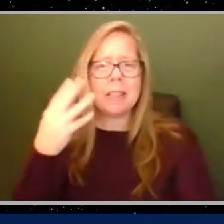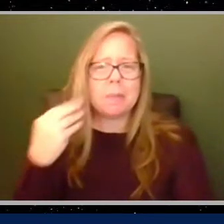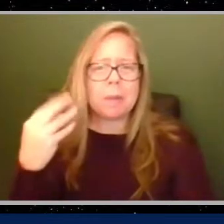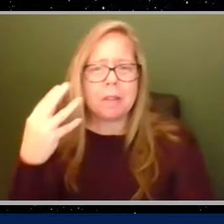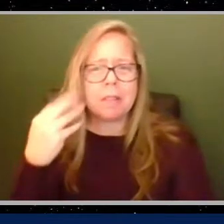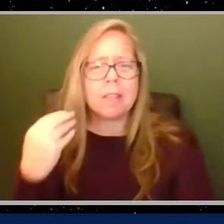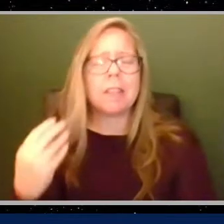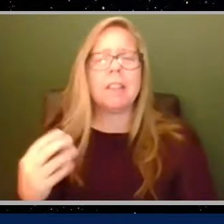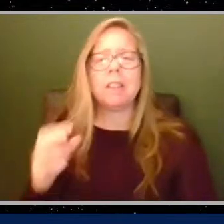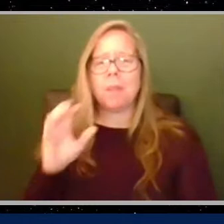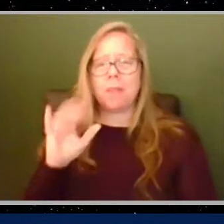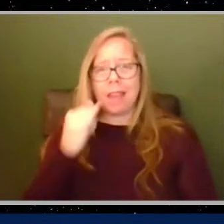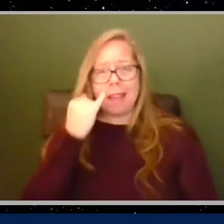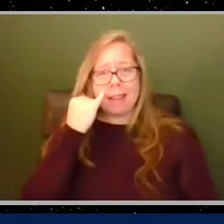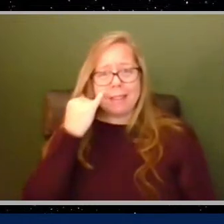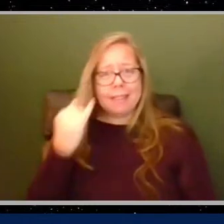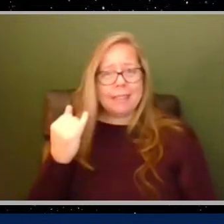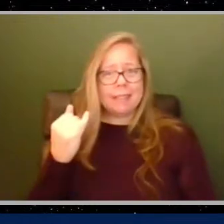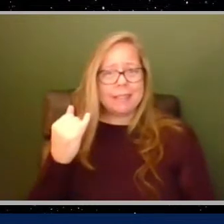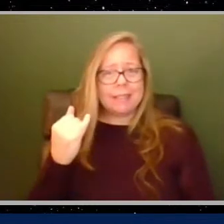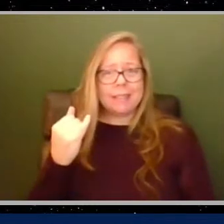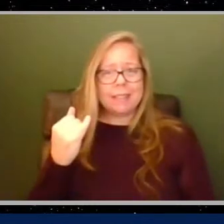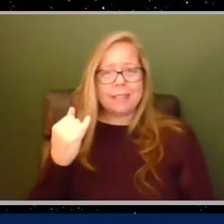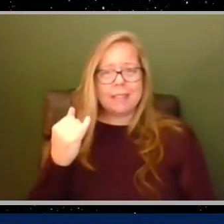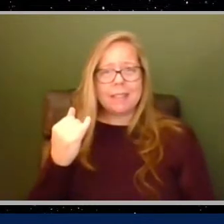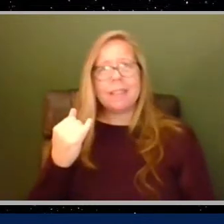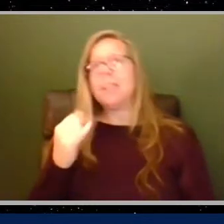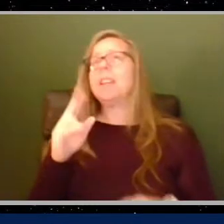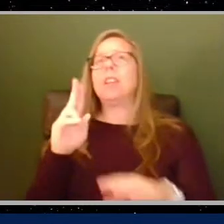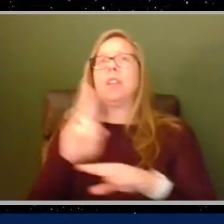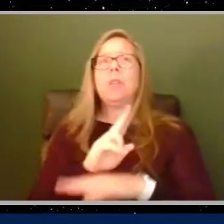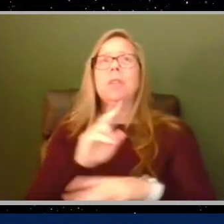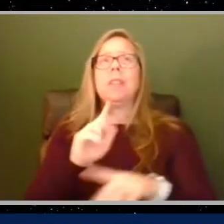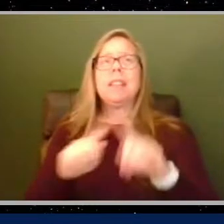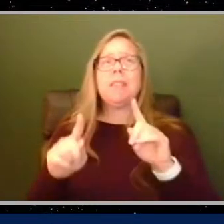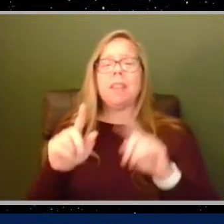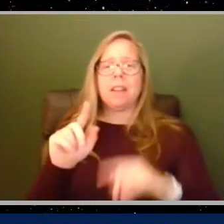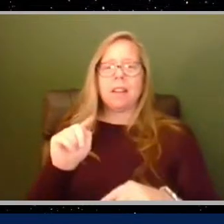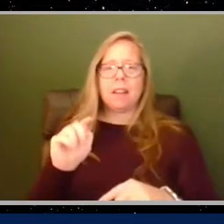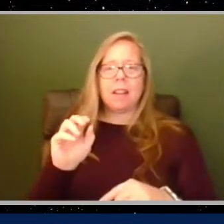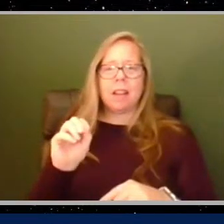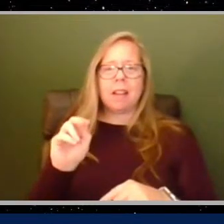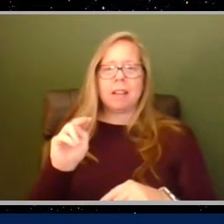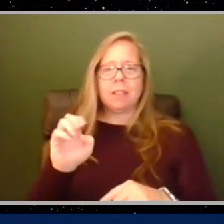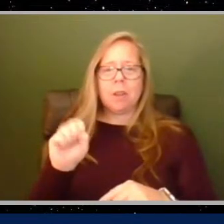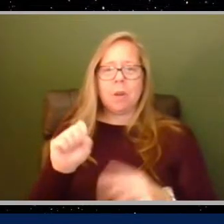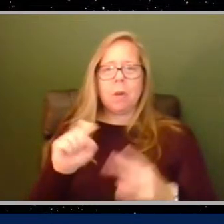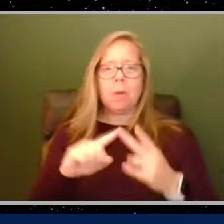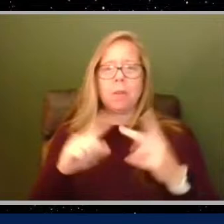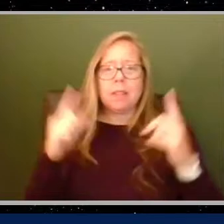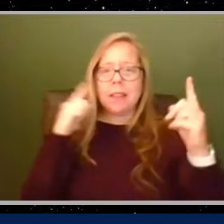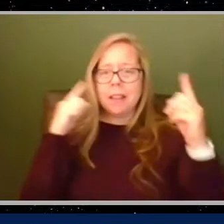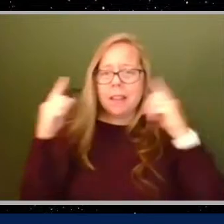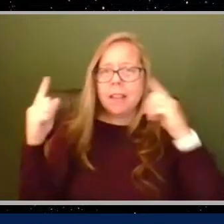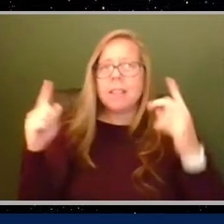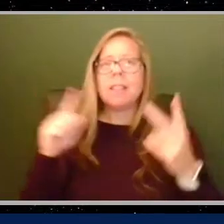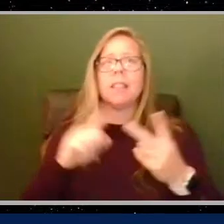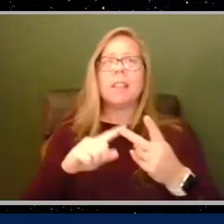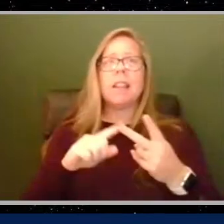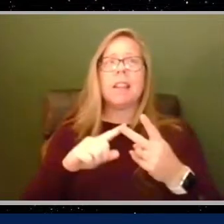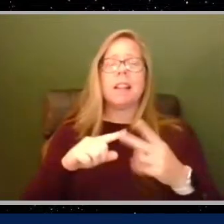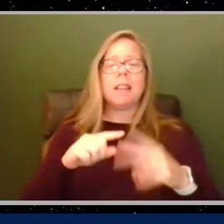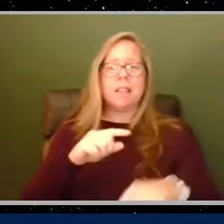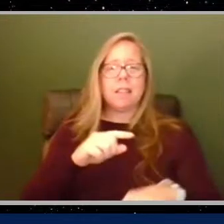idea that you just shared of putting tones in addition to haptic feedback, that would be pretty awesome.